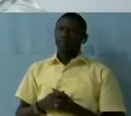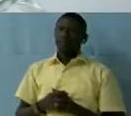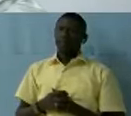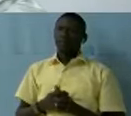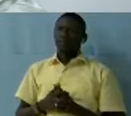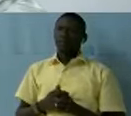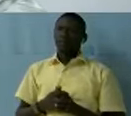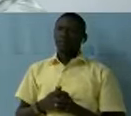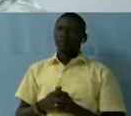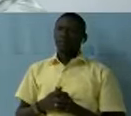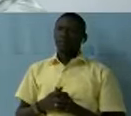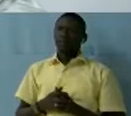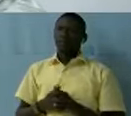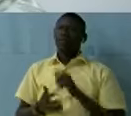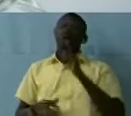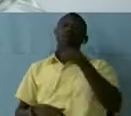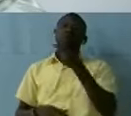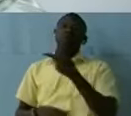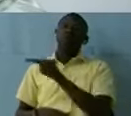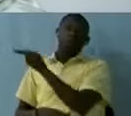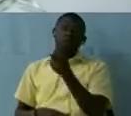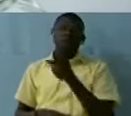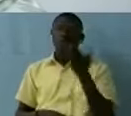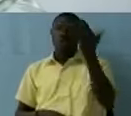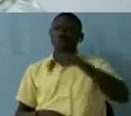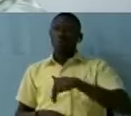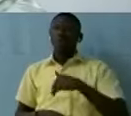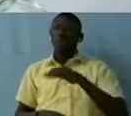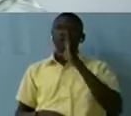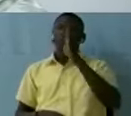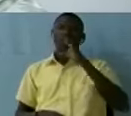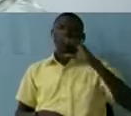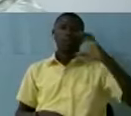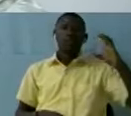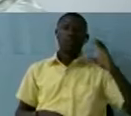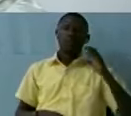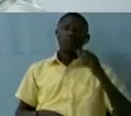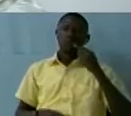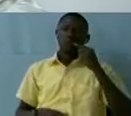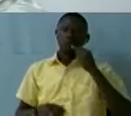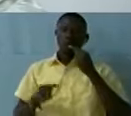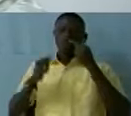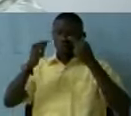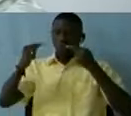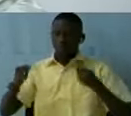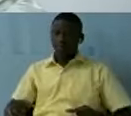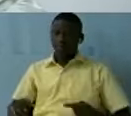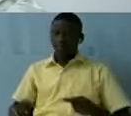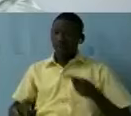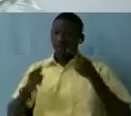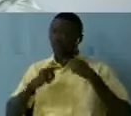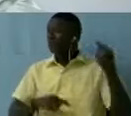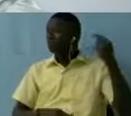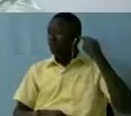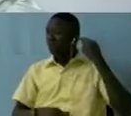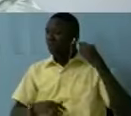mutoko no kasola. For them to come and testify in the public hearings of the TRRC.